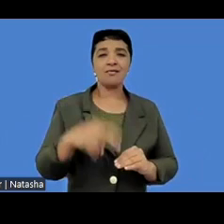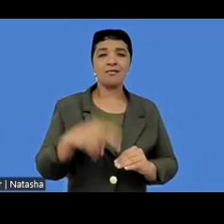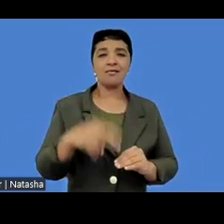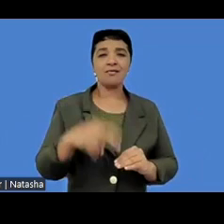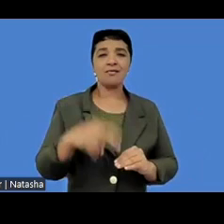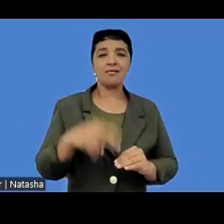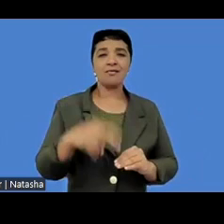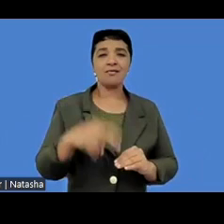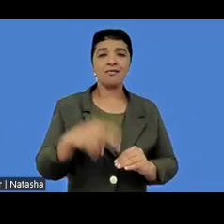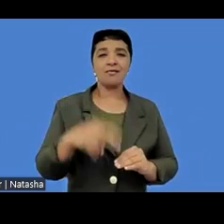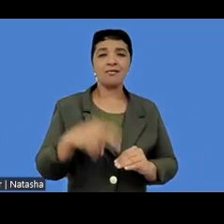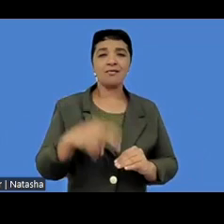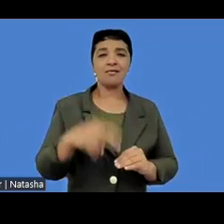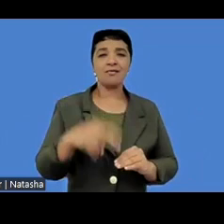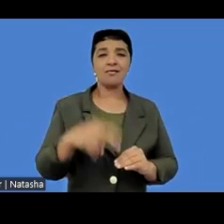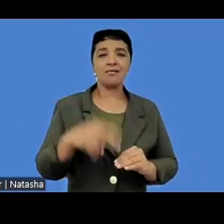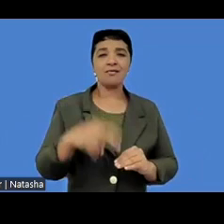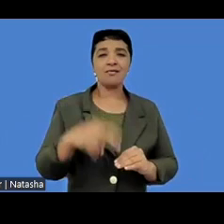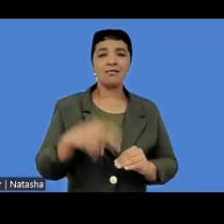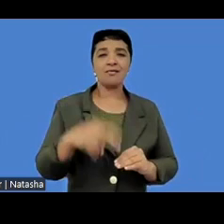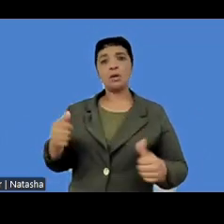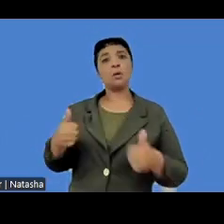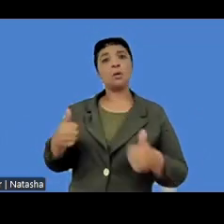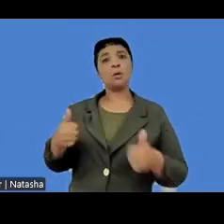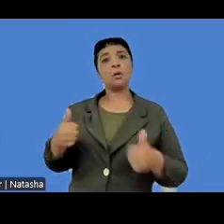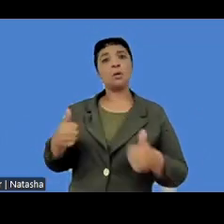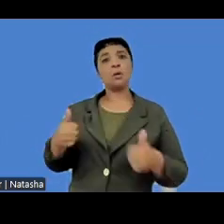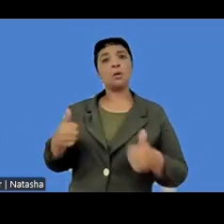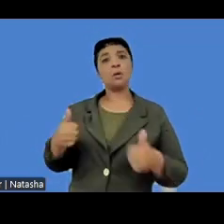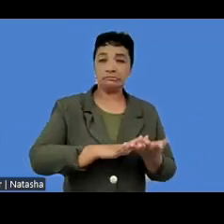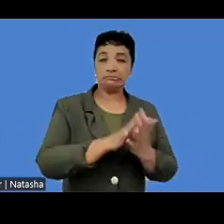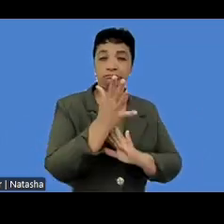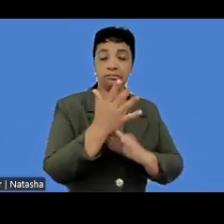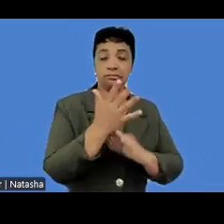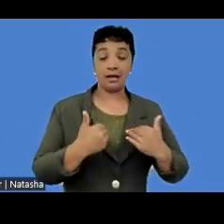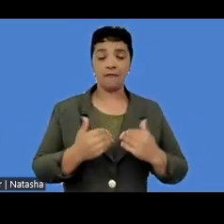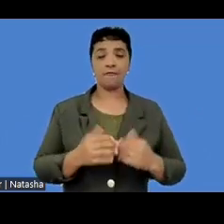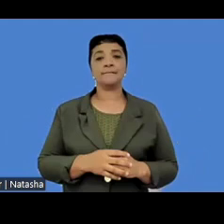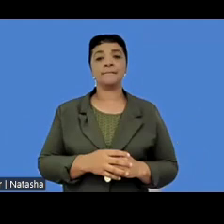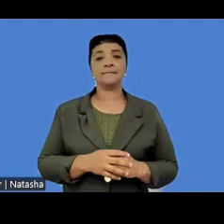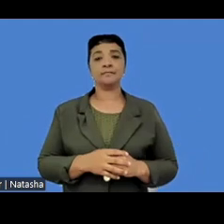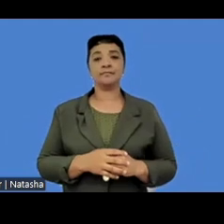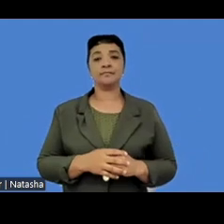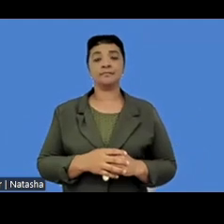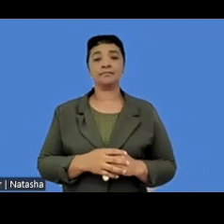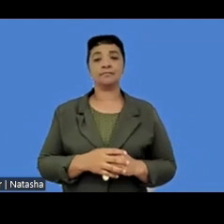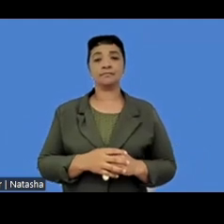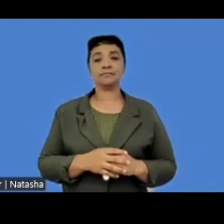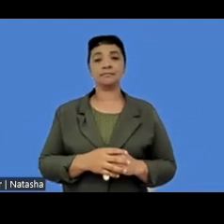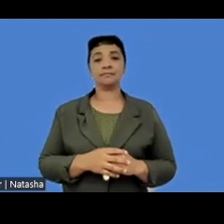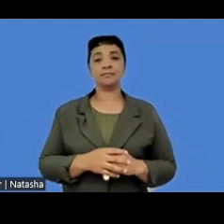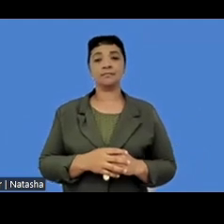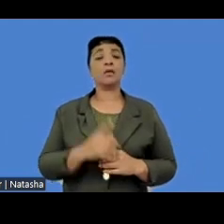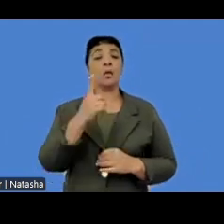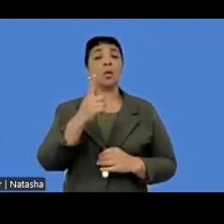conditions guaranteed by Ukraine. And we documented one case where Russians deported a group of 5